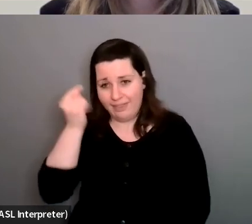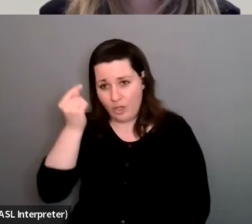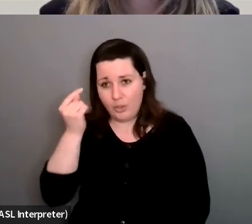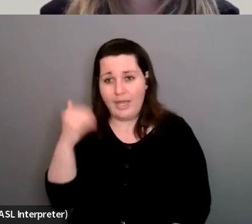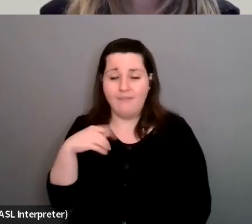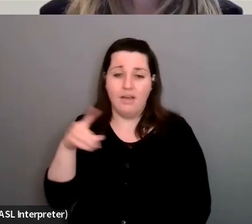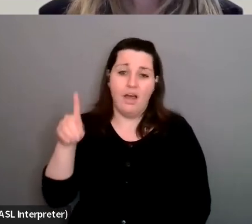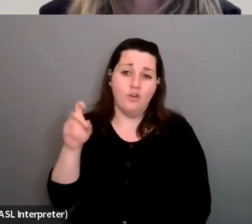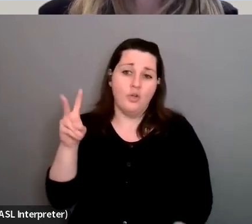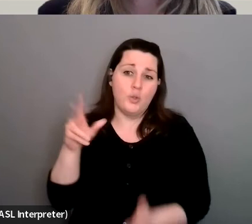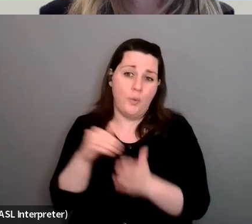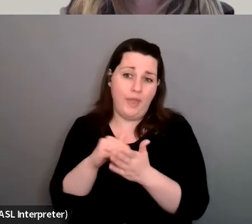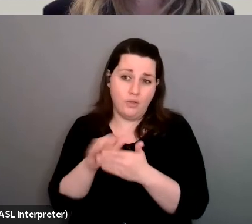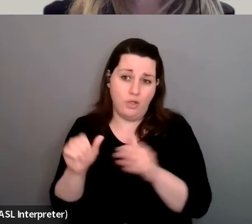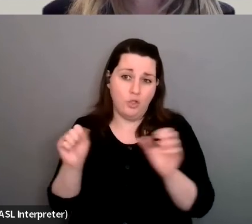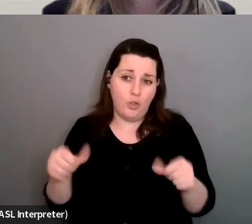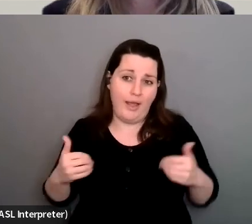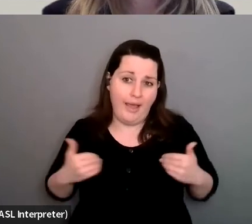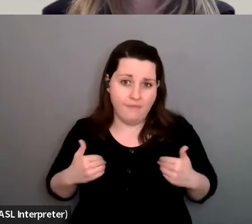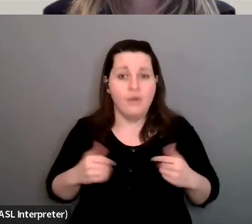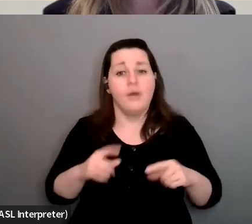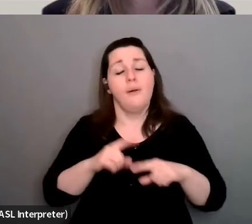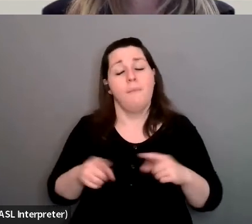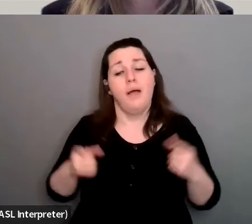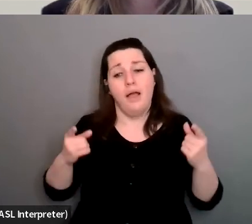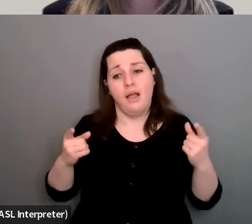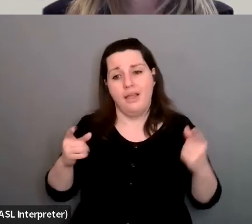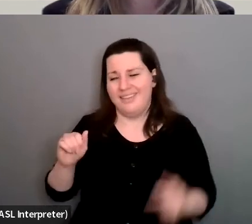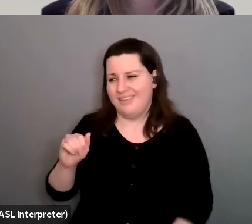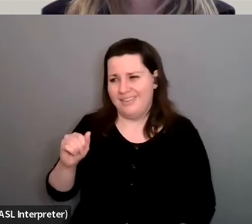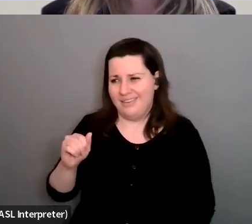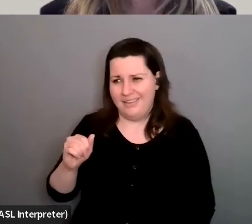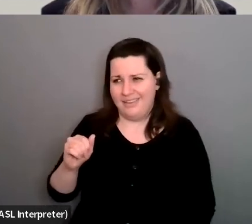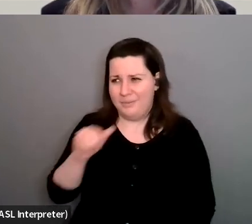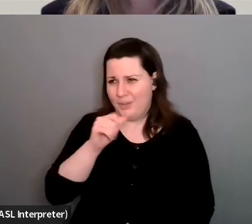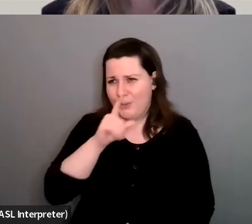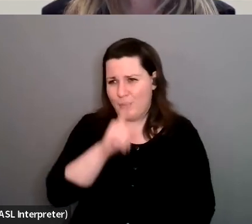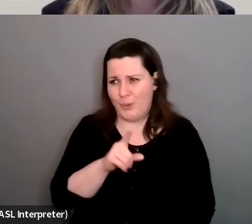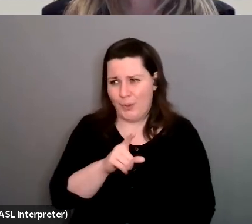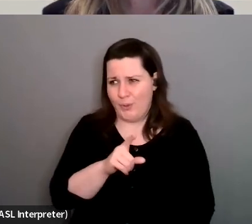that you could have, but once your account, and Alicia, I don't know off the top of my head,